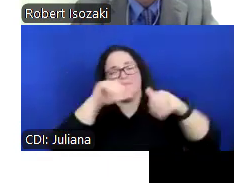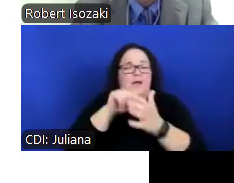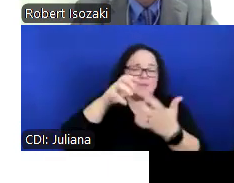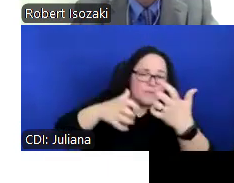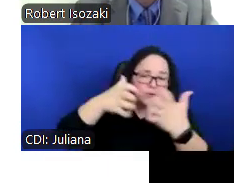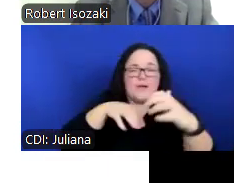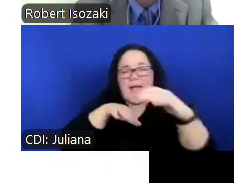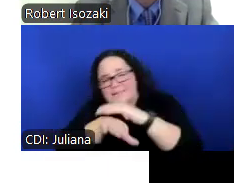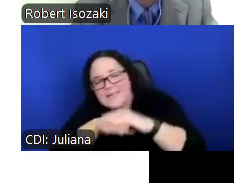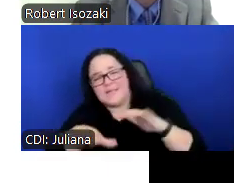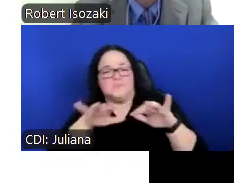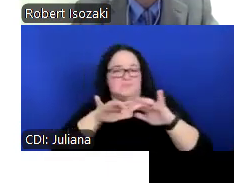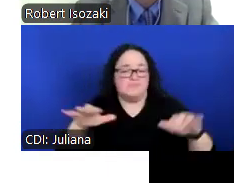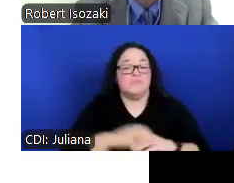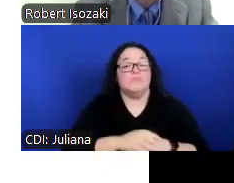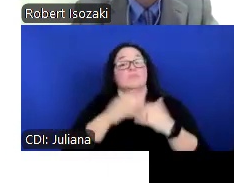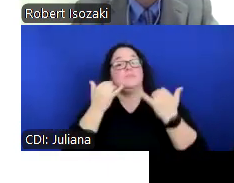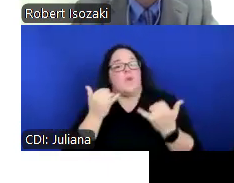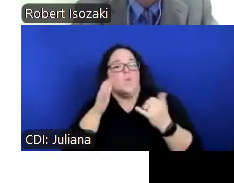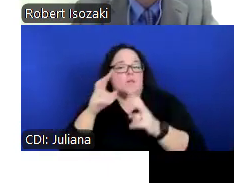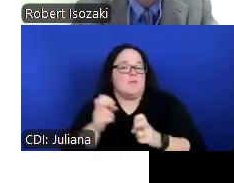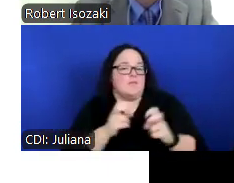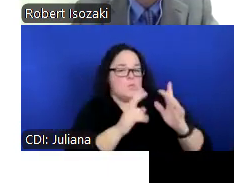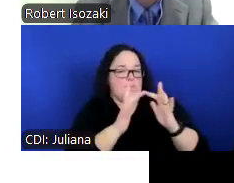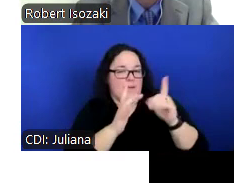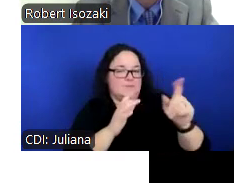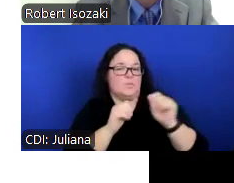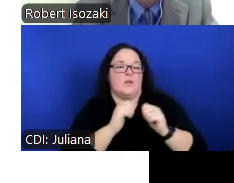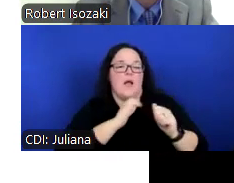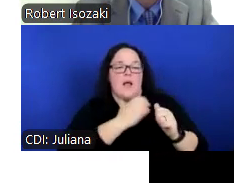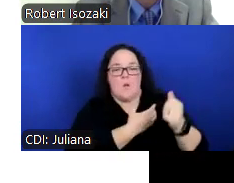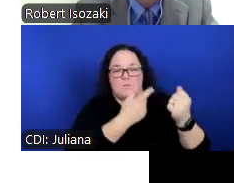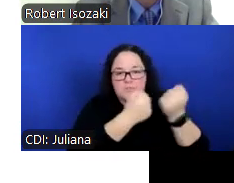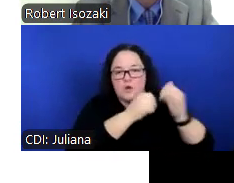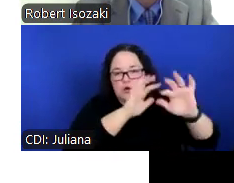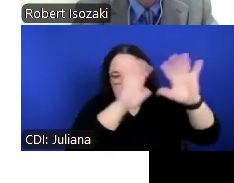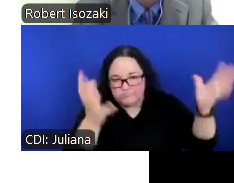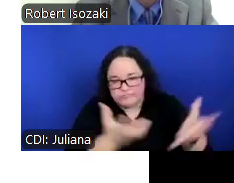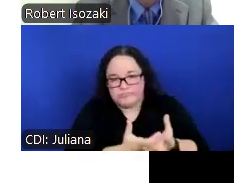that of our partners, and so it will be accessible for a good while into the future.